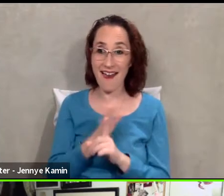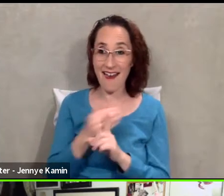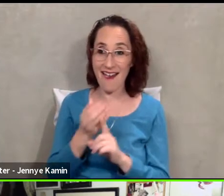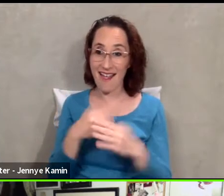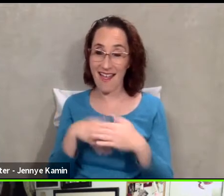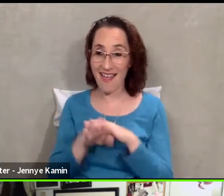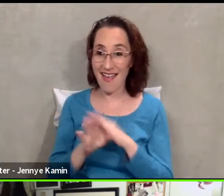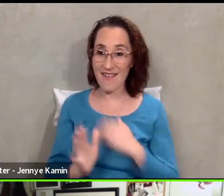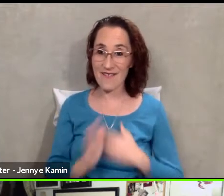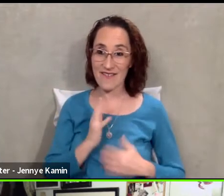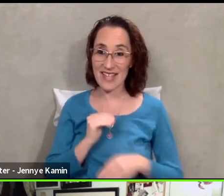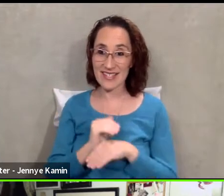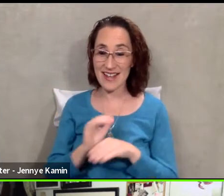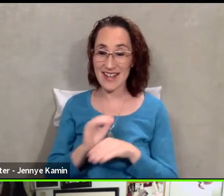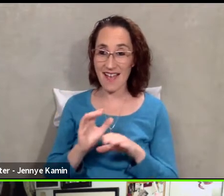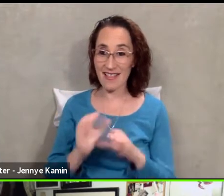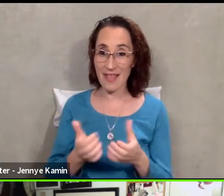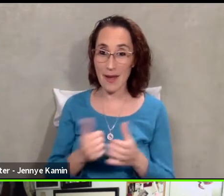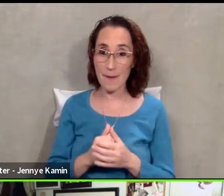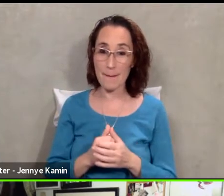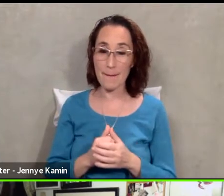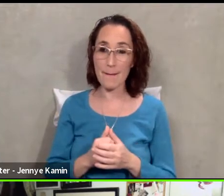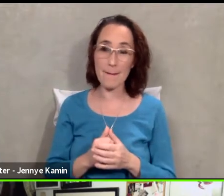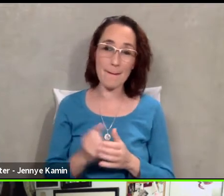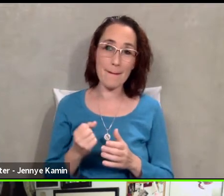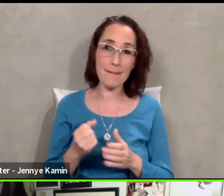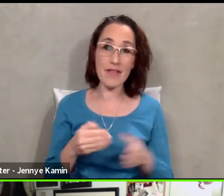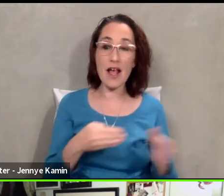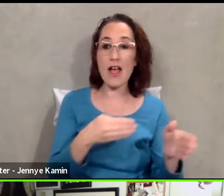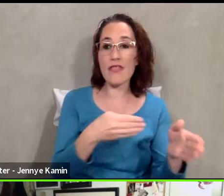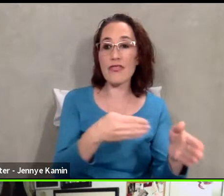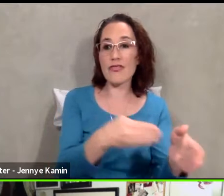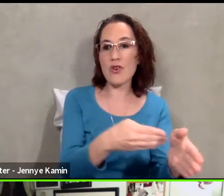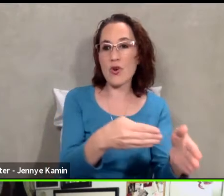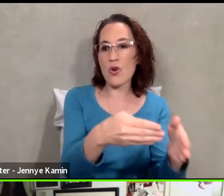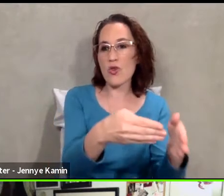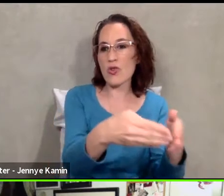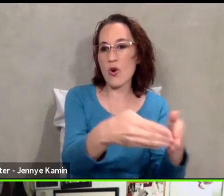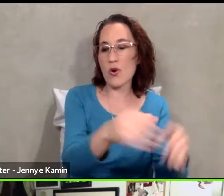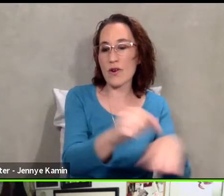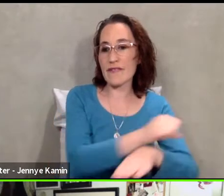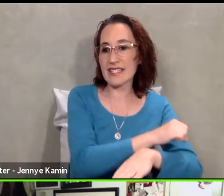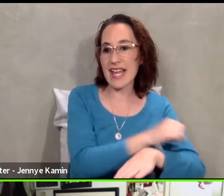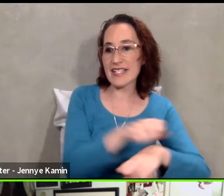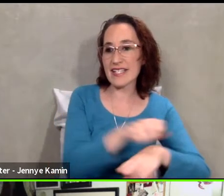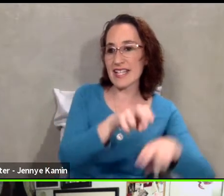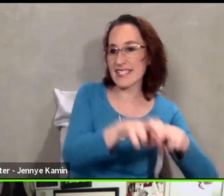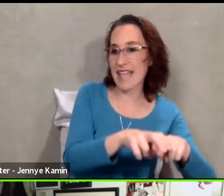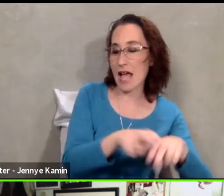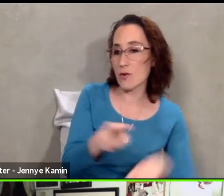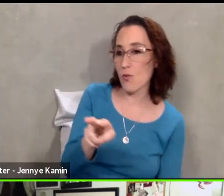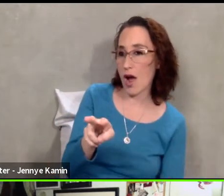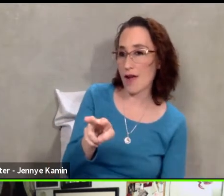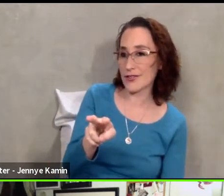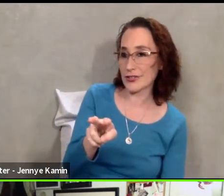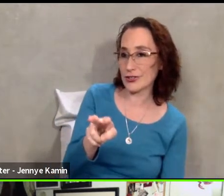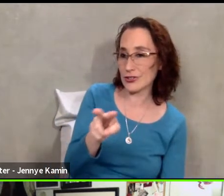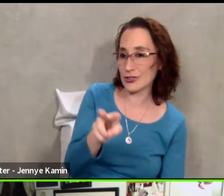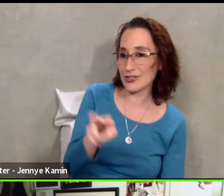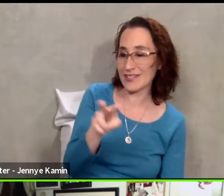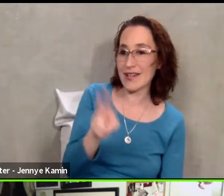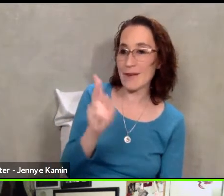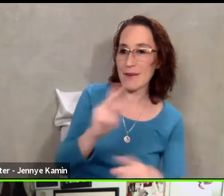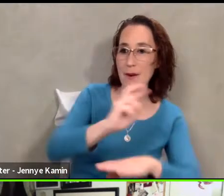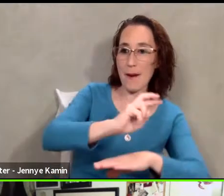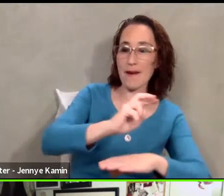and I spent some years sitting on the corner of the stage most nights and watching as people did backflips